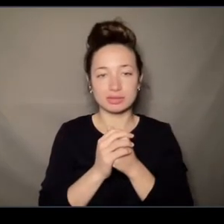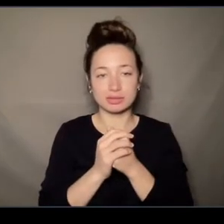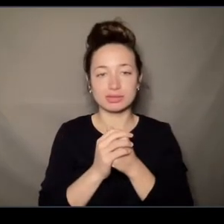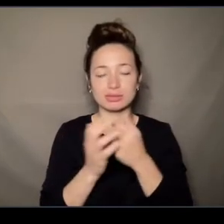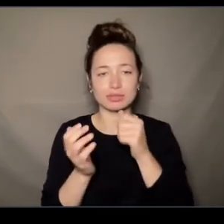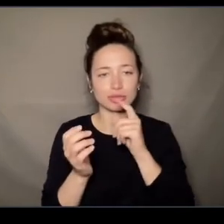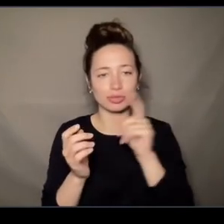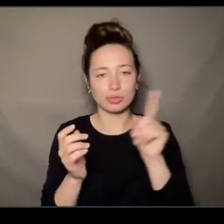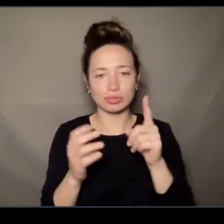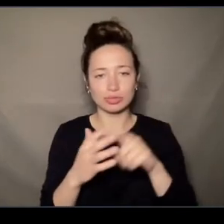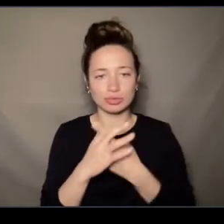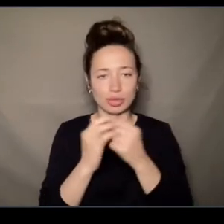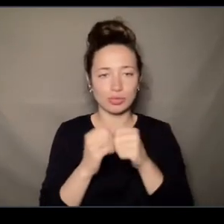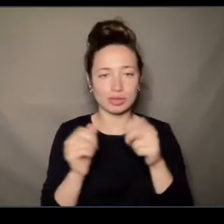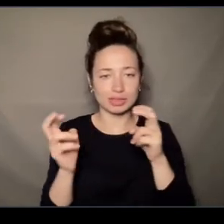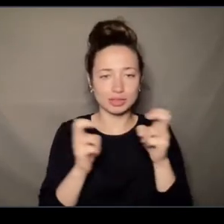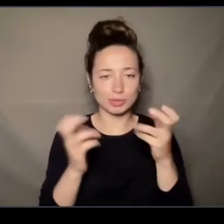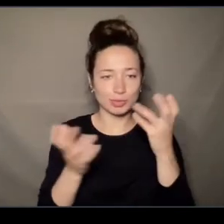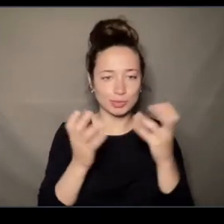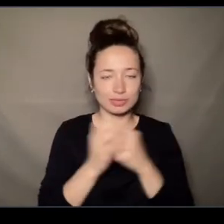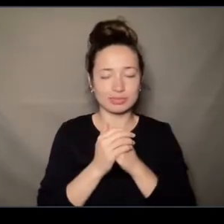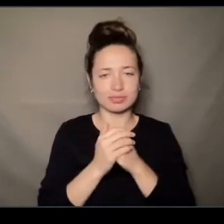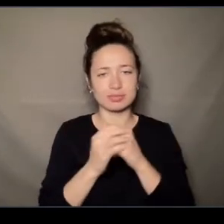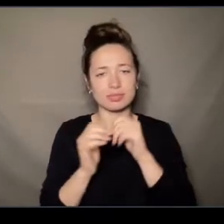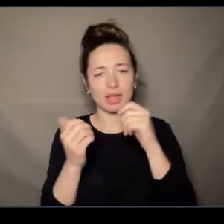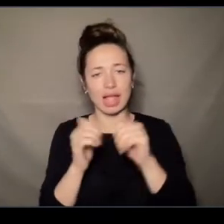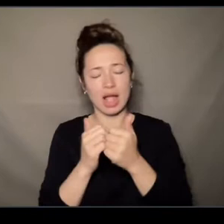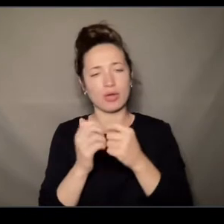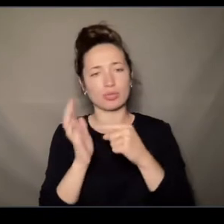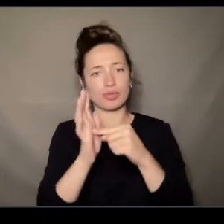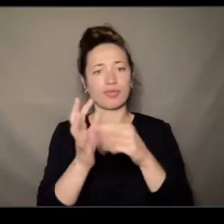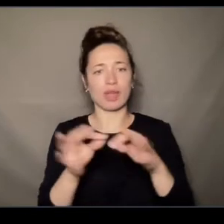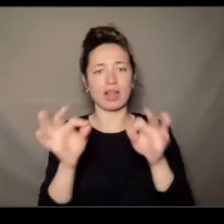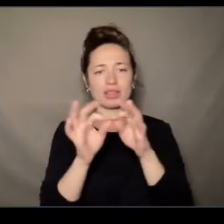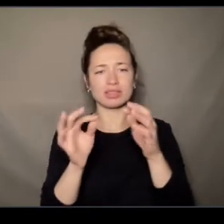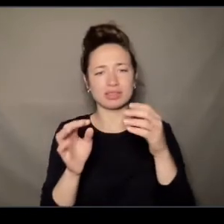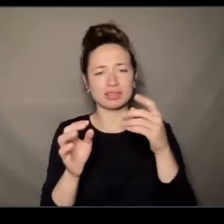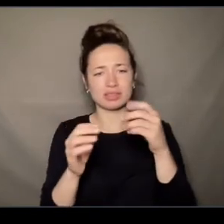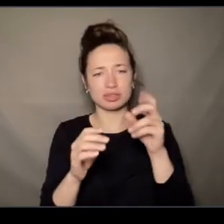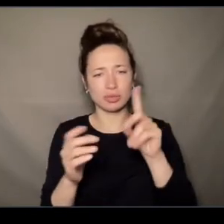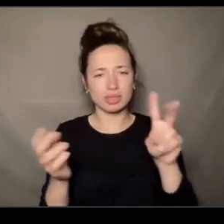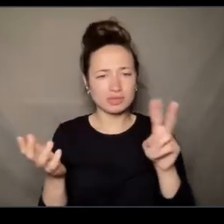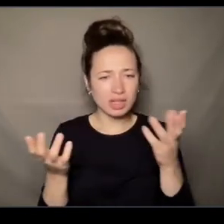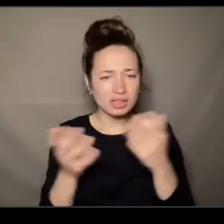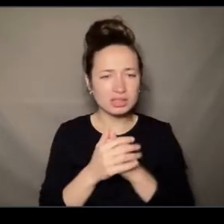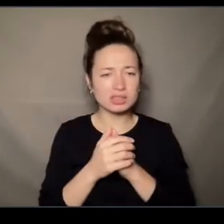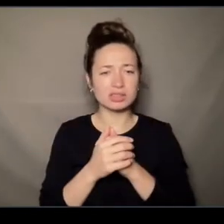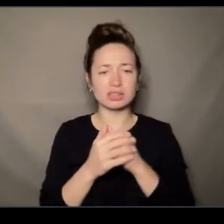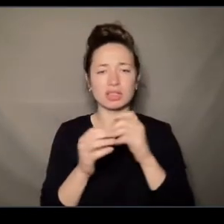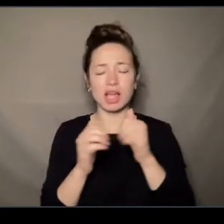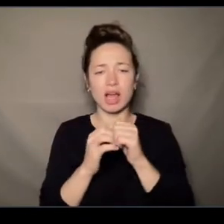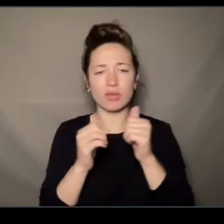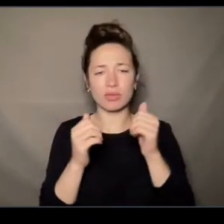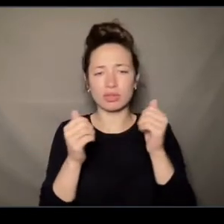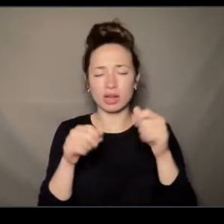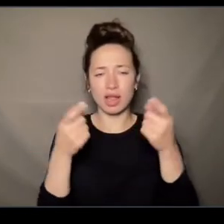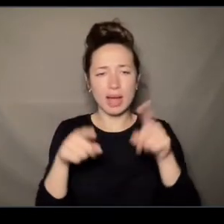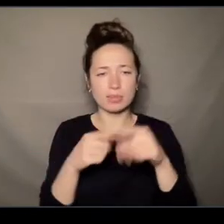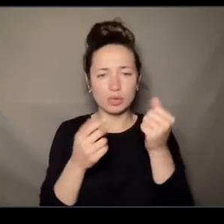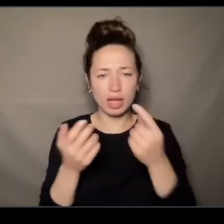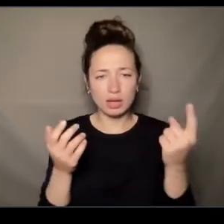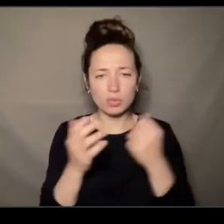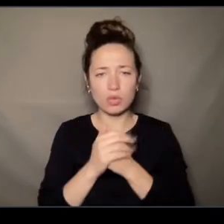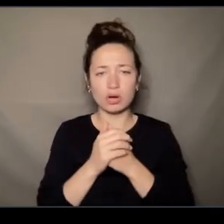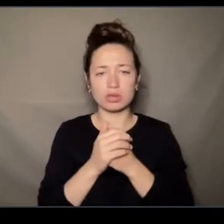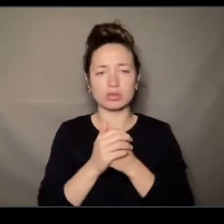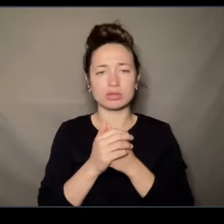I'm not even sure where to start with this issue. How prevalent is domestic violence, and how can it can